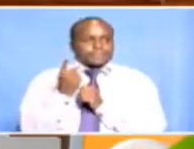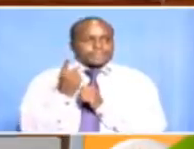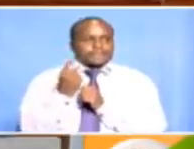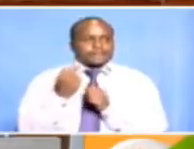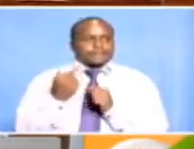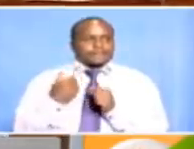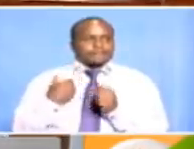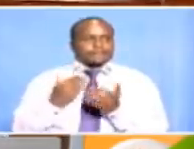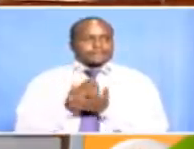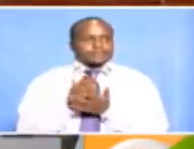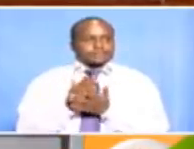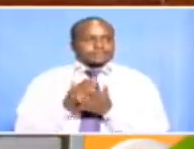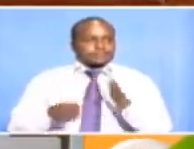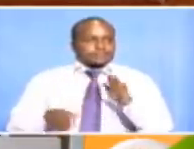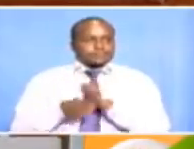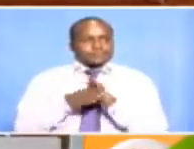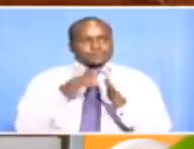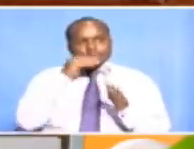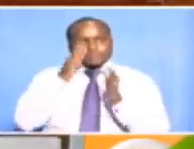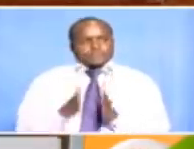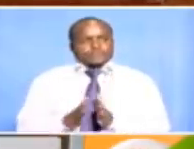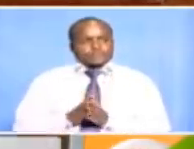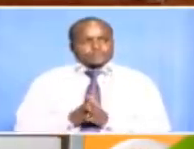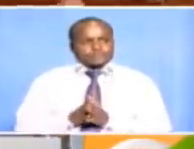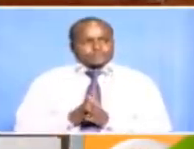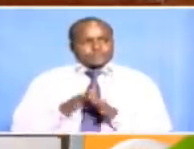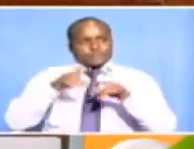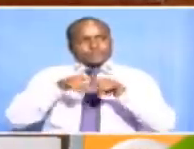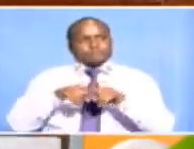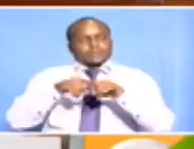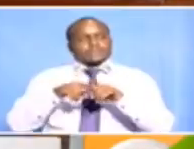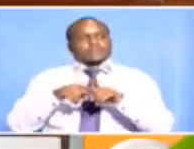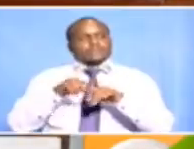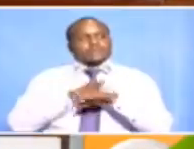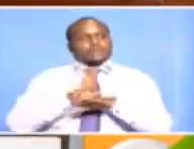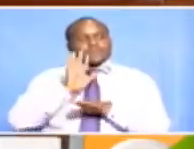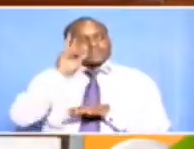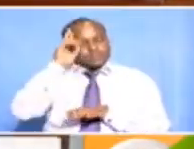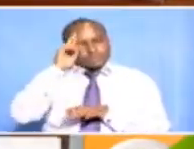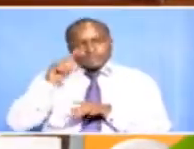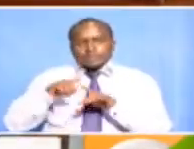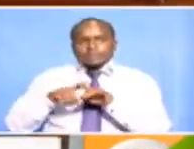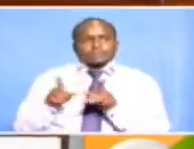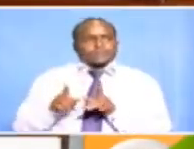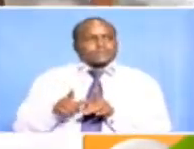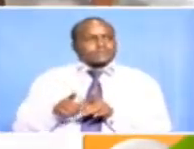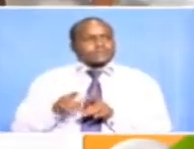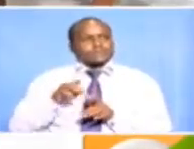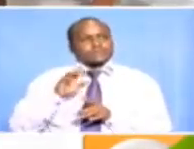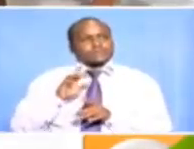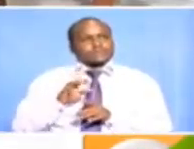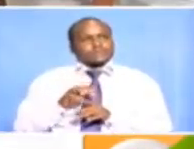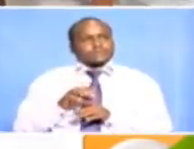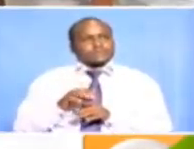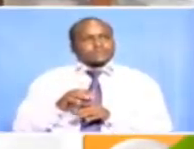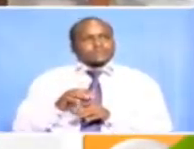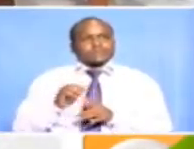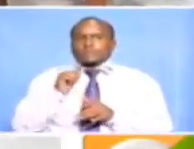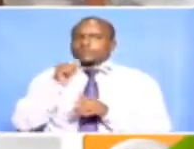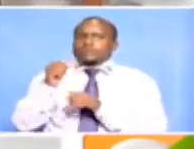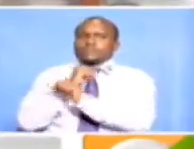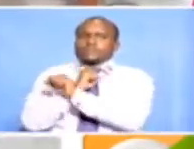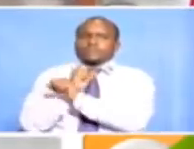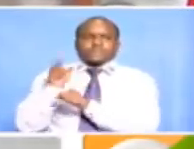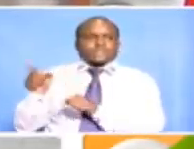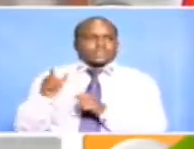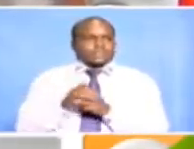They have a right of impeaching their speaker. Absolutely. Depending on the reasons. But you haven't defended her, Governor. You haven't defended